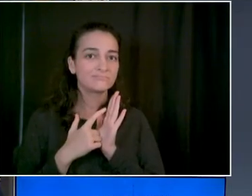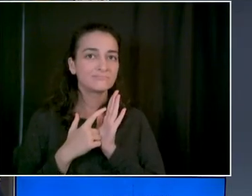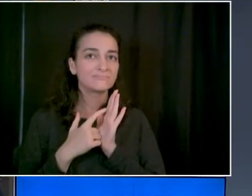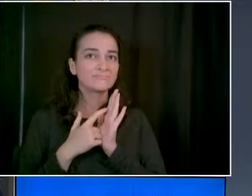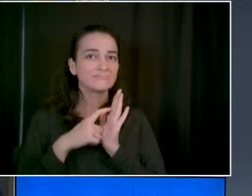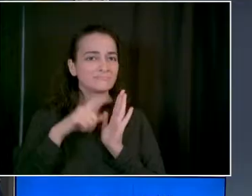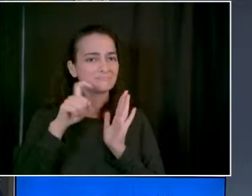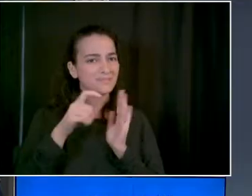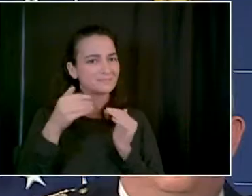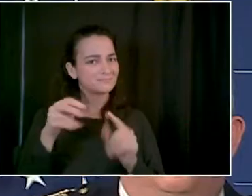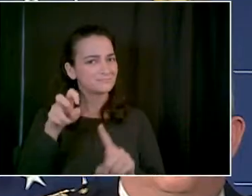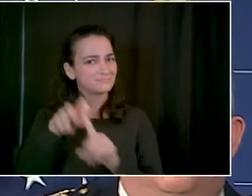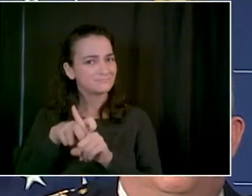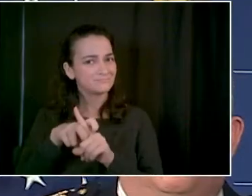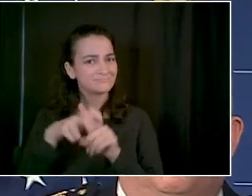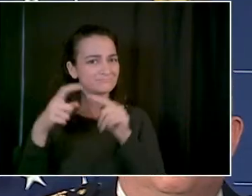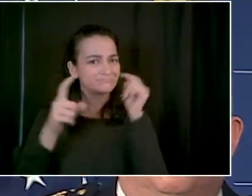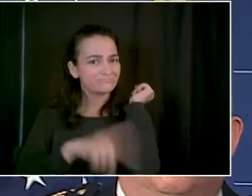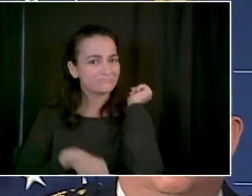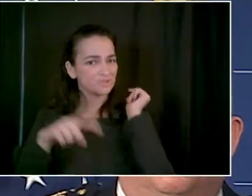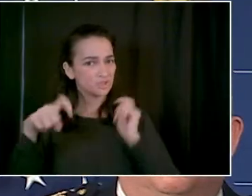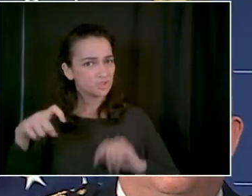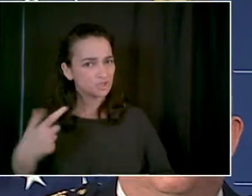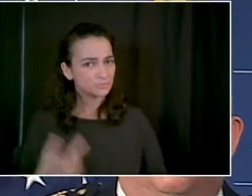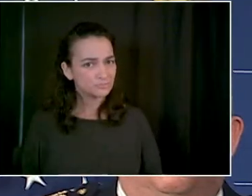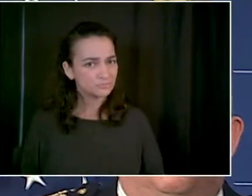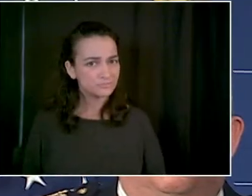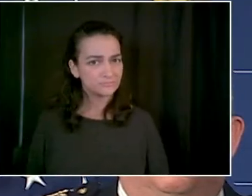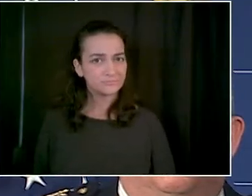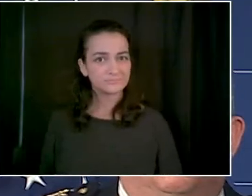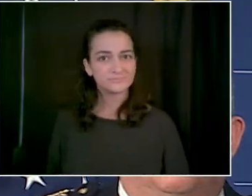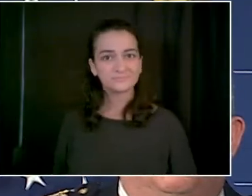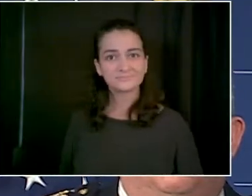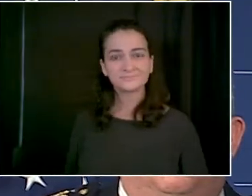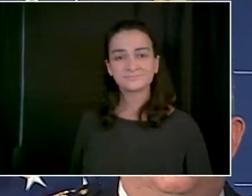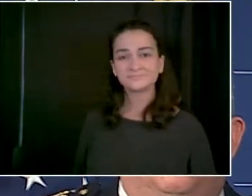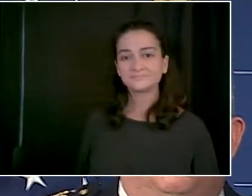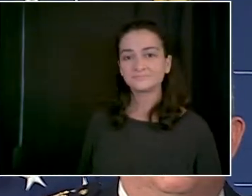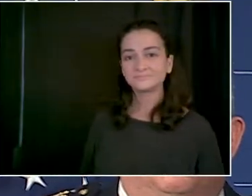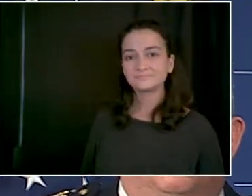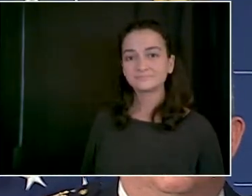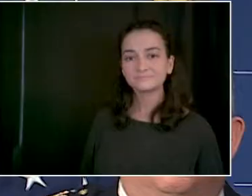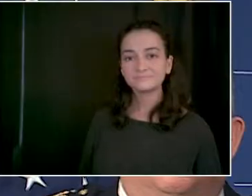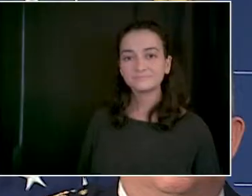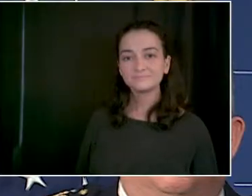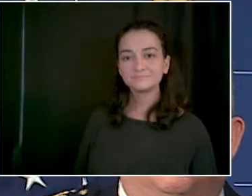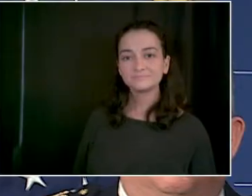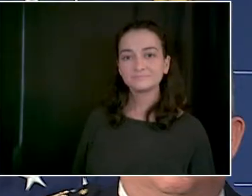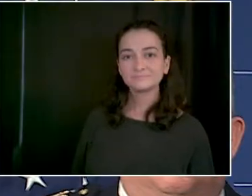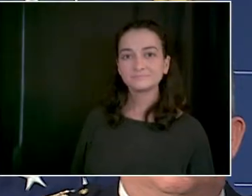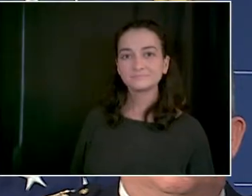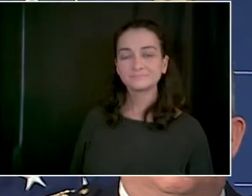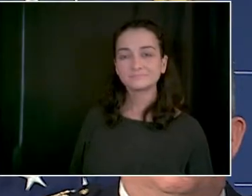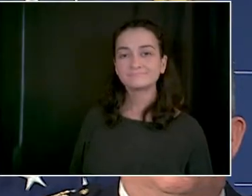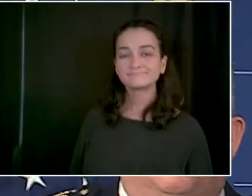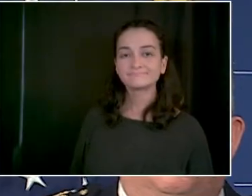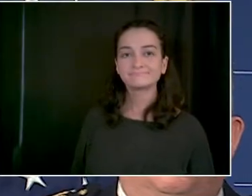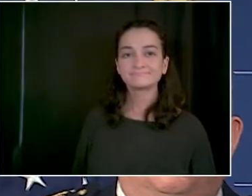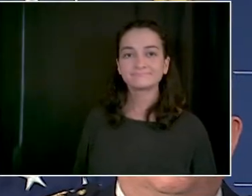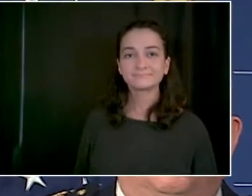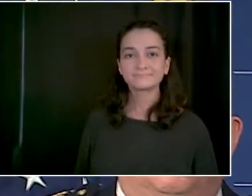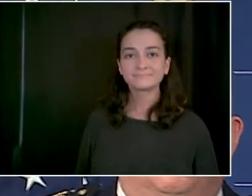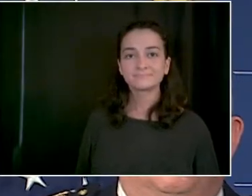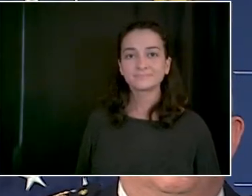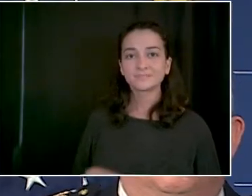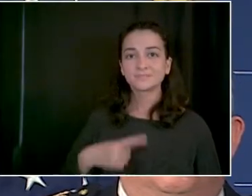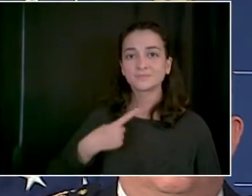investigation? So I'll take the second part. Our sanctuary city laws are pretty clear that there are certain crimes related